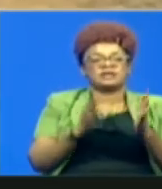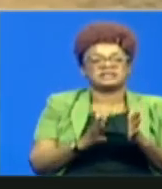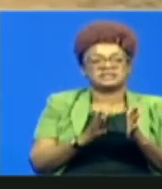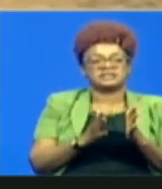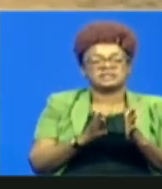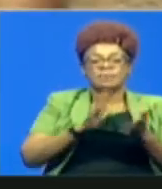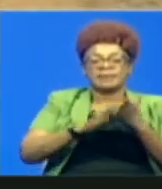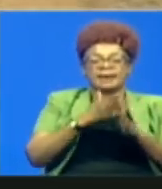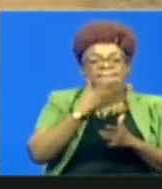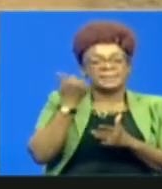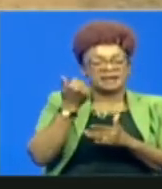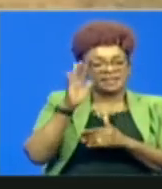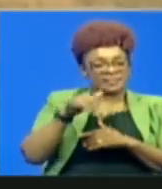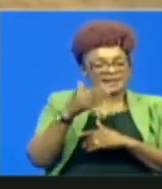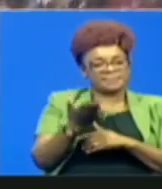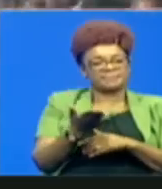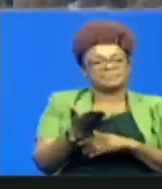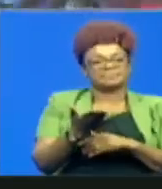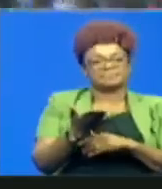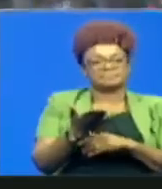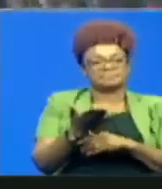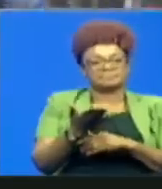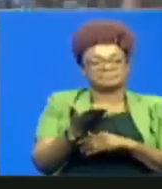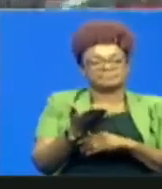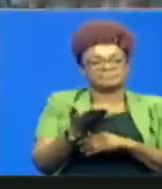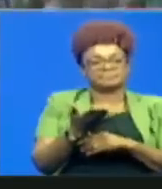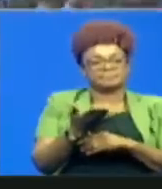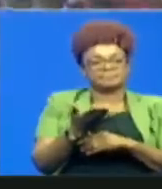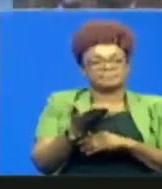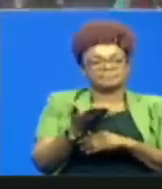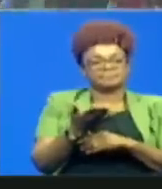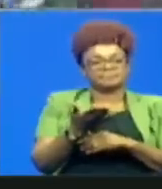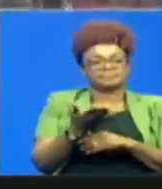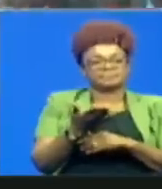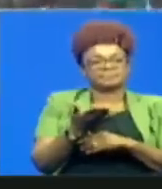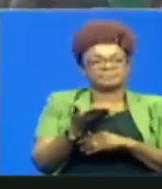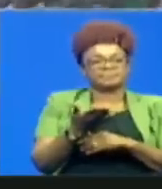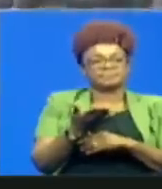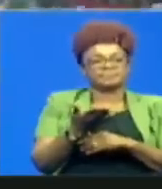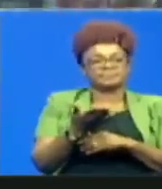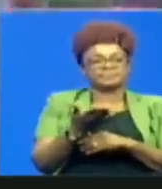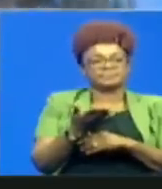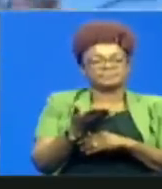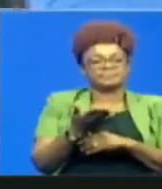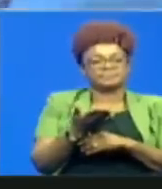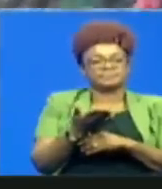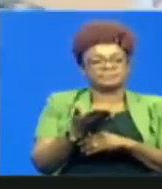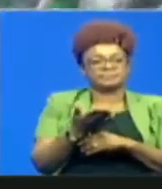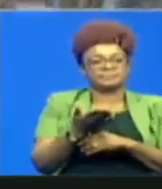wawe bora zaidi yake.